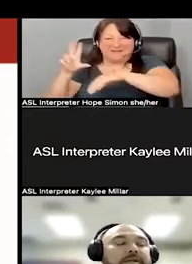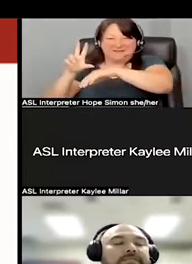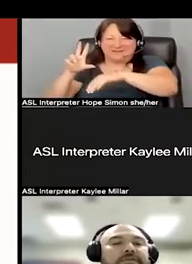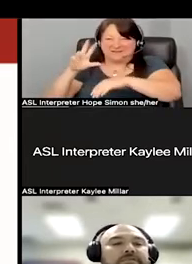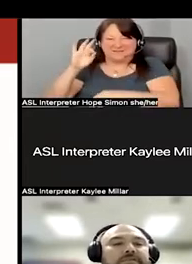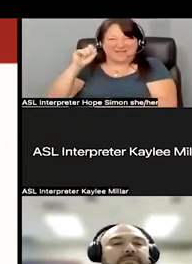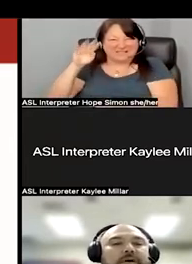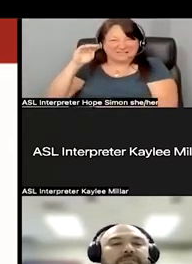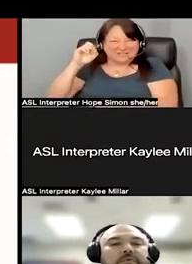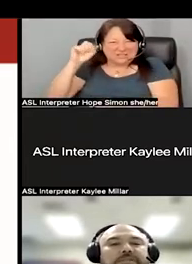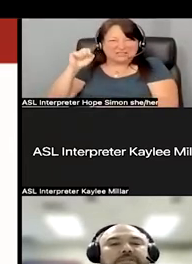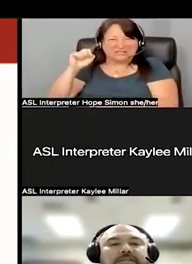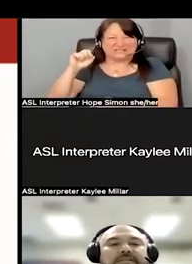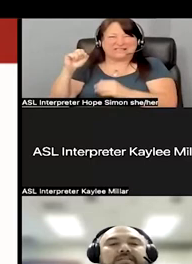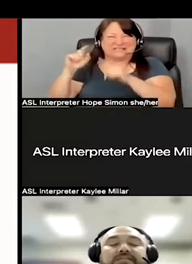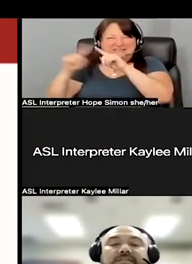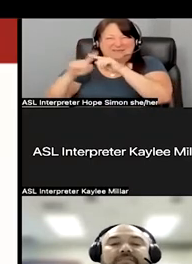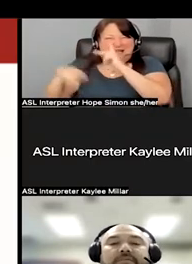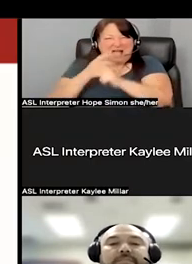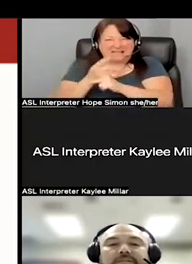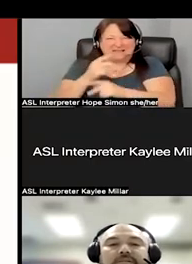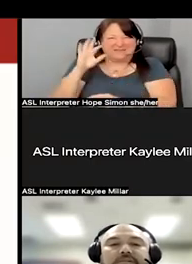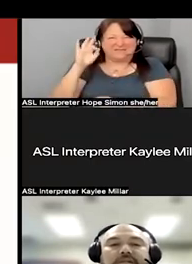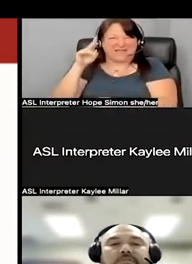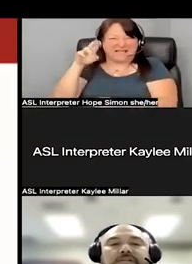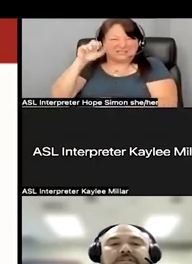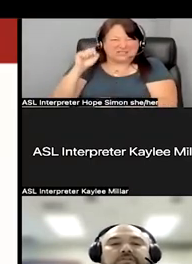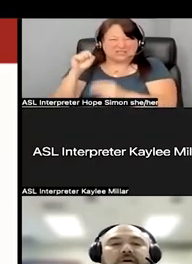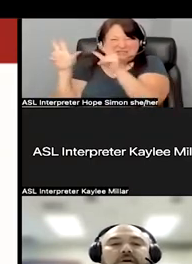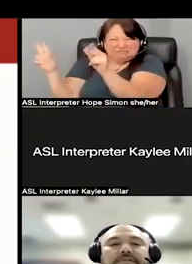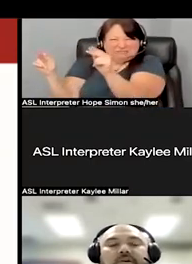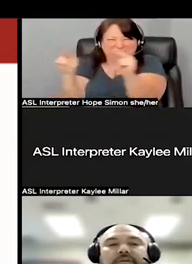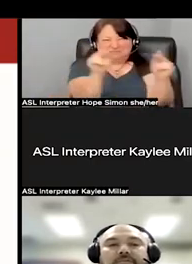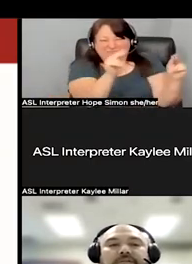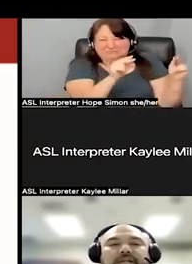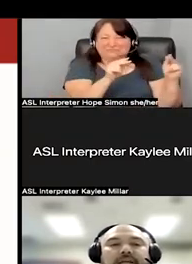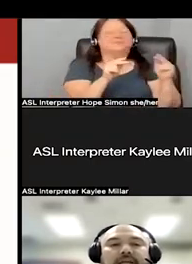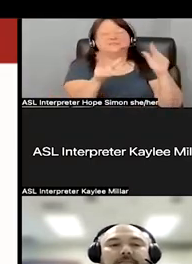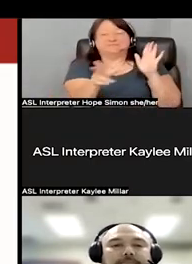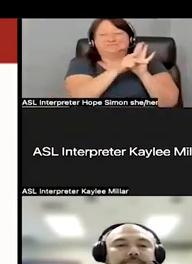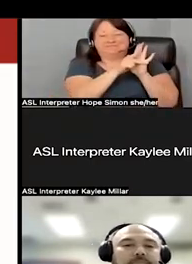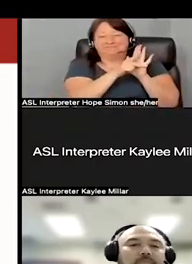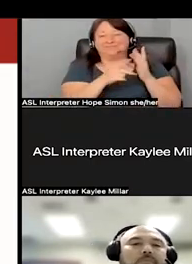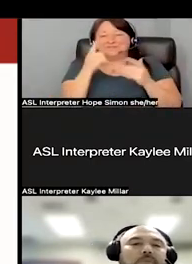The beneficiaries of the project consisted of the staff and the patients that received the radiation therapy for this clinic.